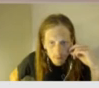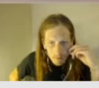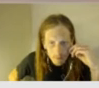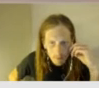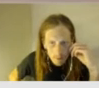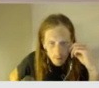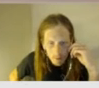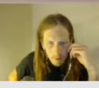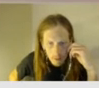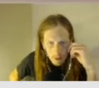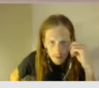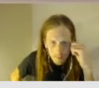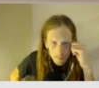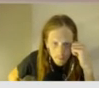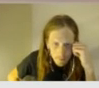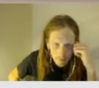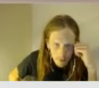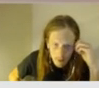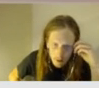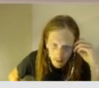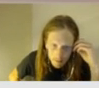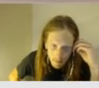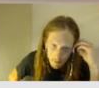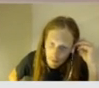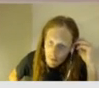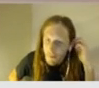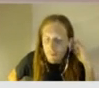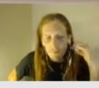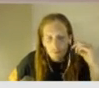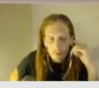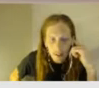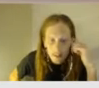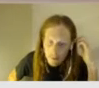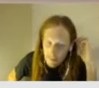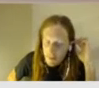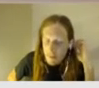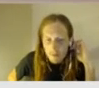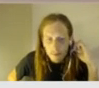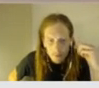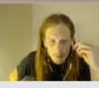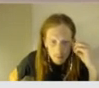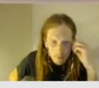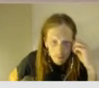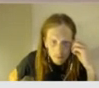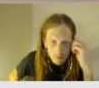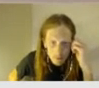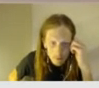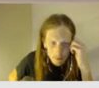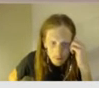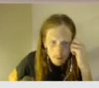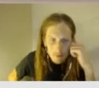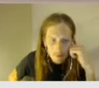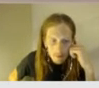you know, people have personal space, and you got to kind of figure out where that personal space is. But, you know,